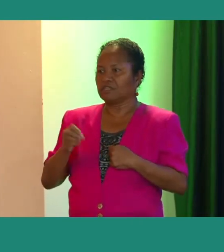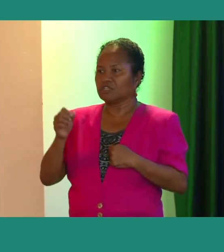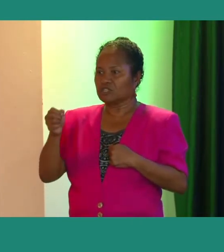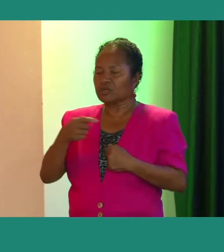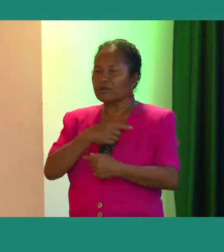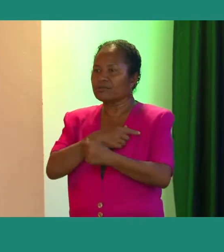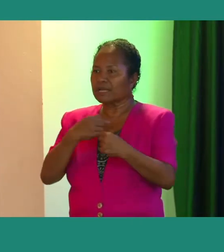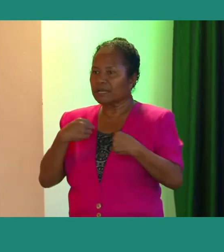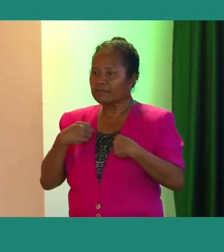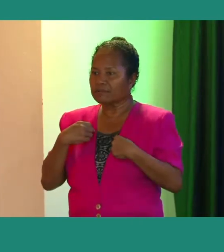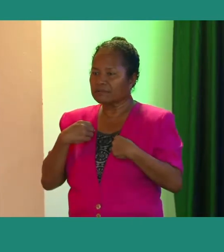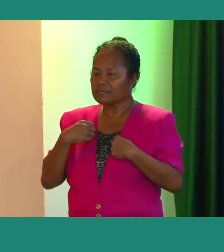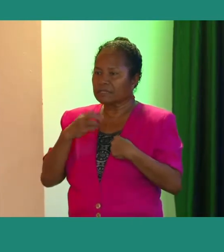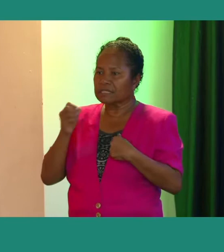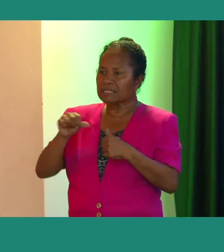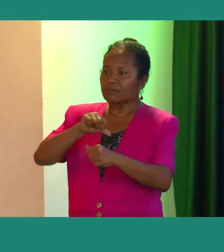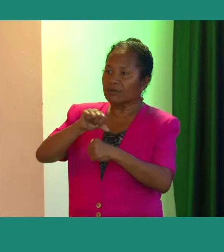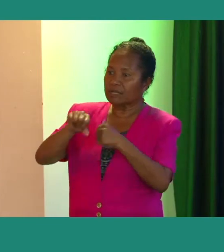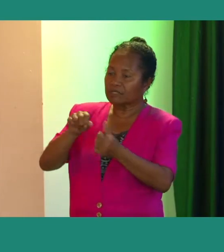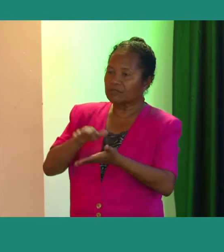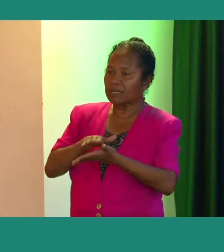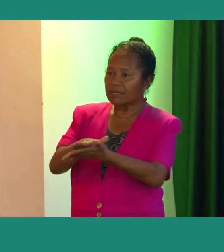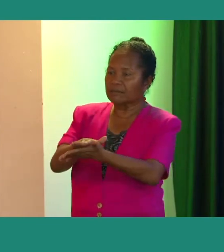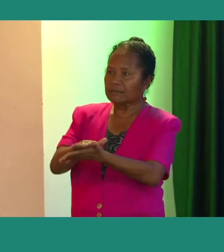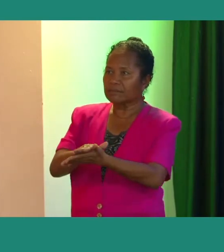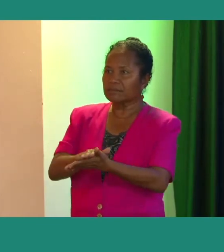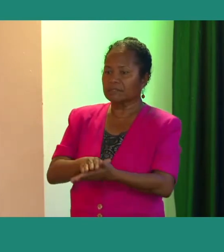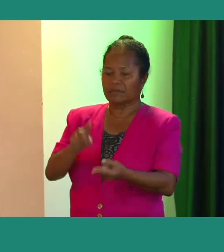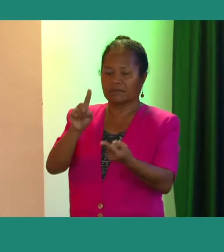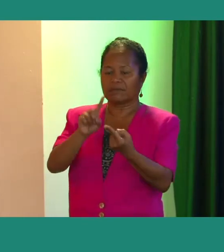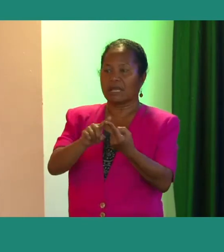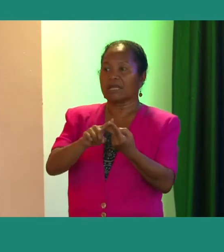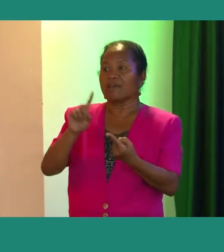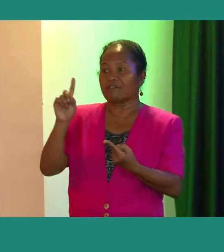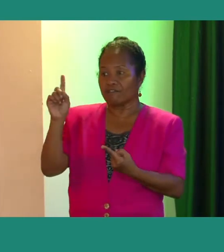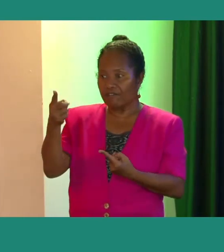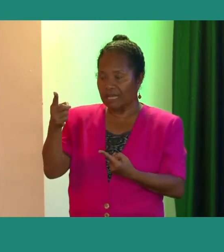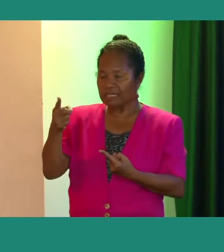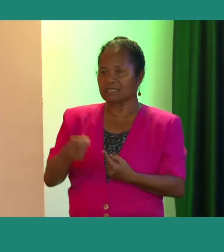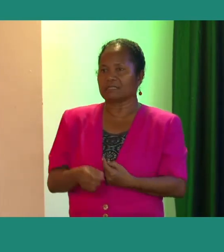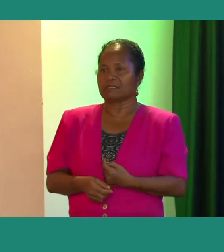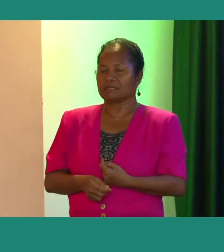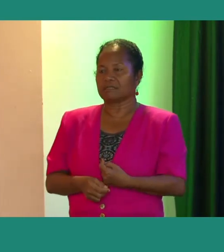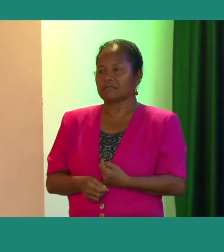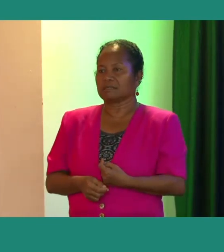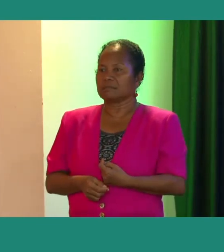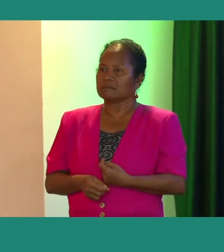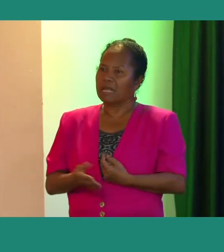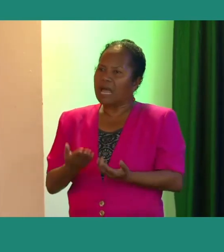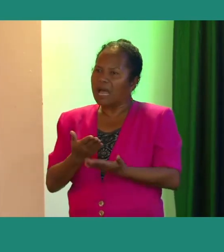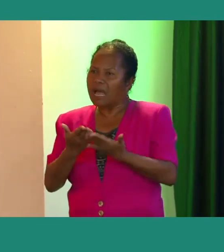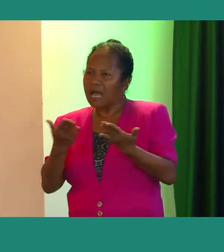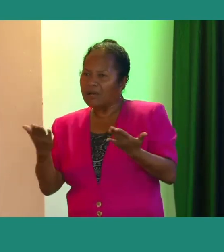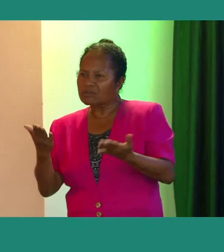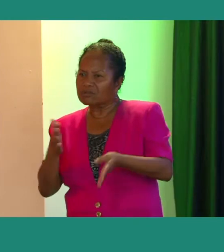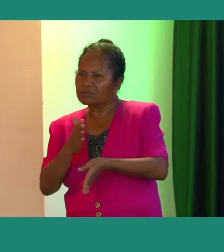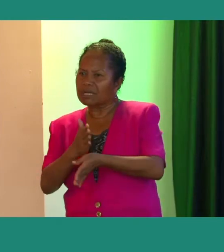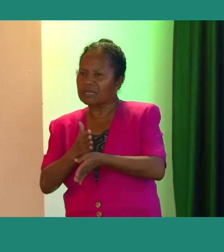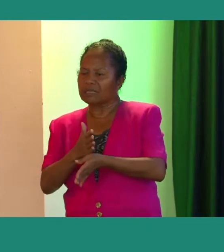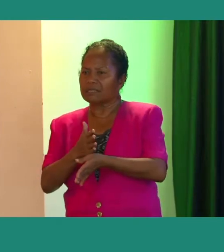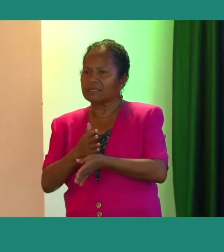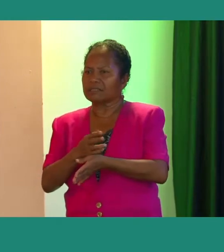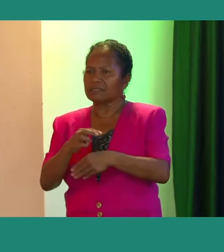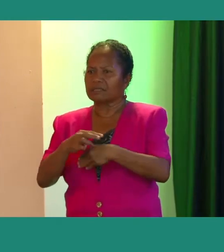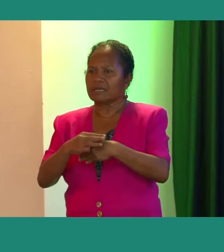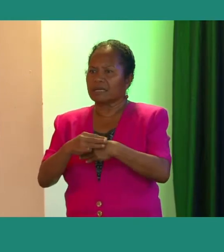those barriers. So the first area we work around is addressing violence, because we recognise that if you do not